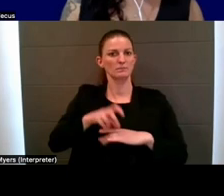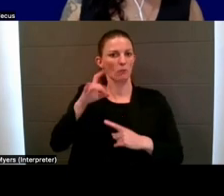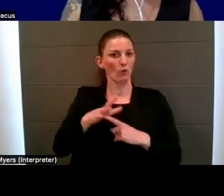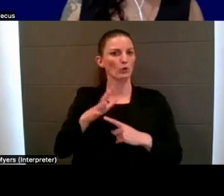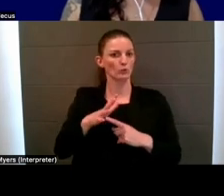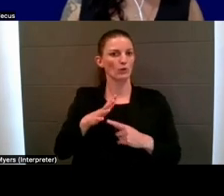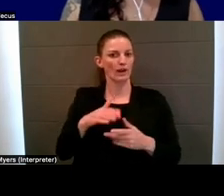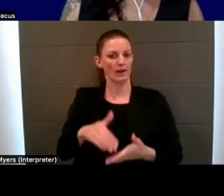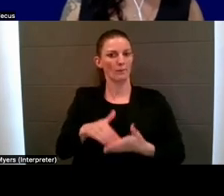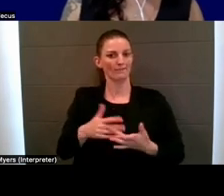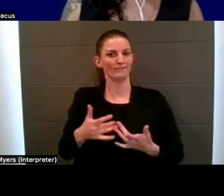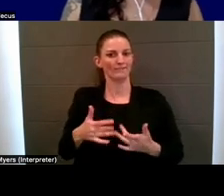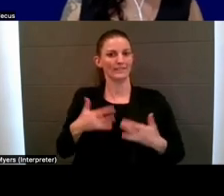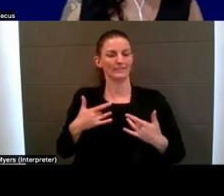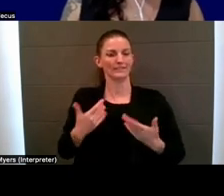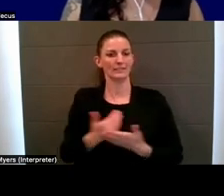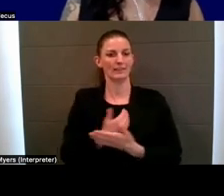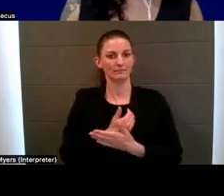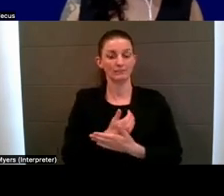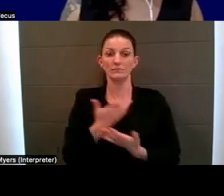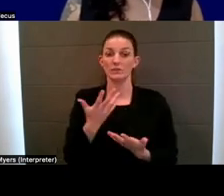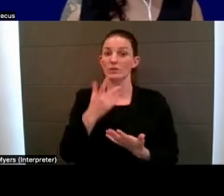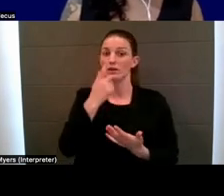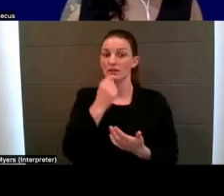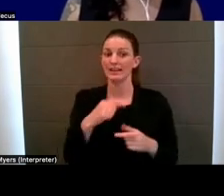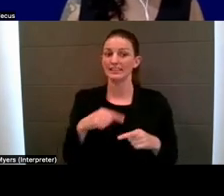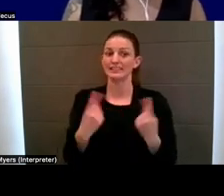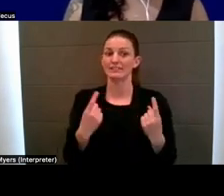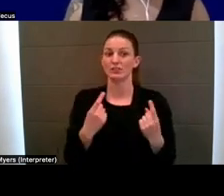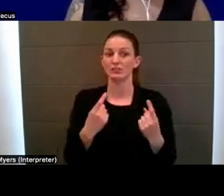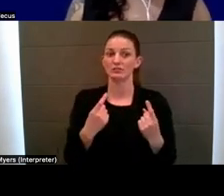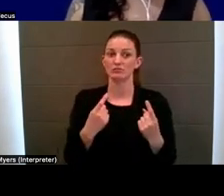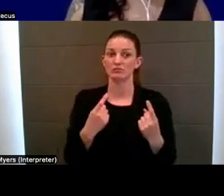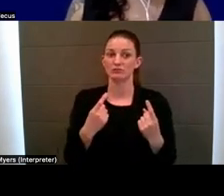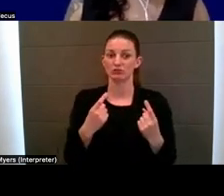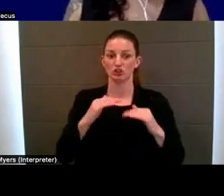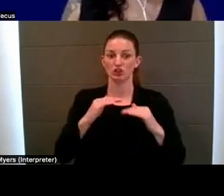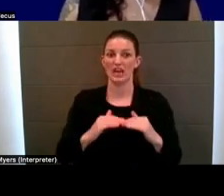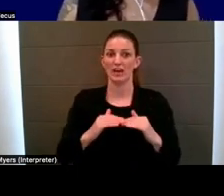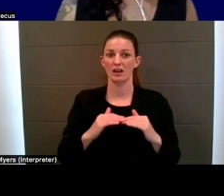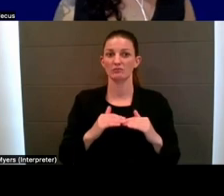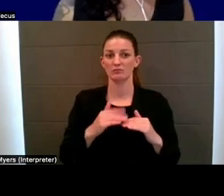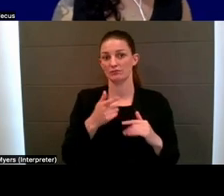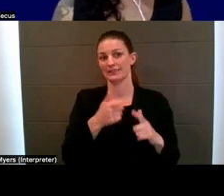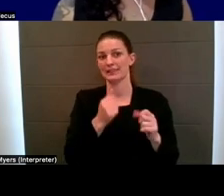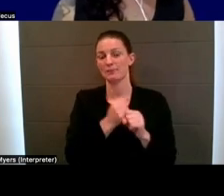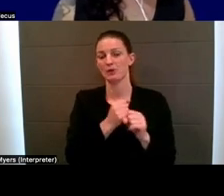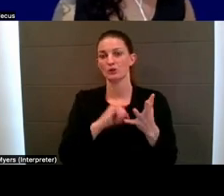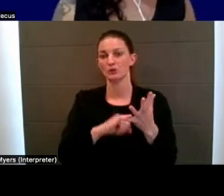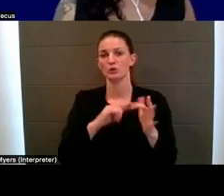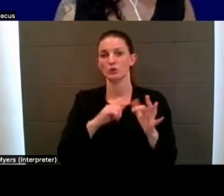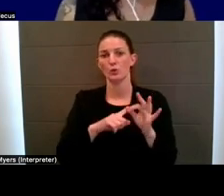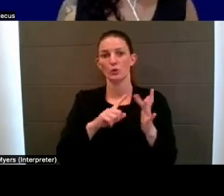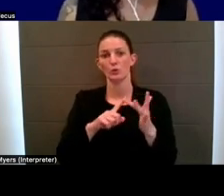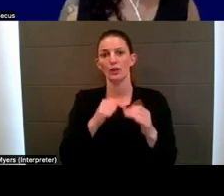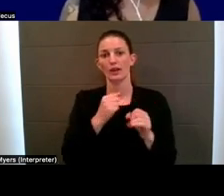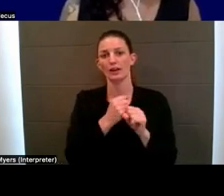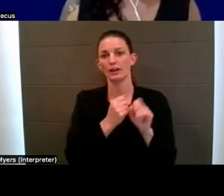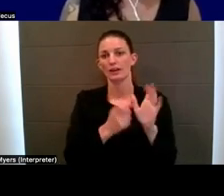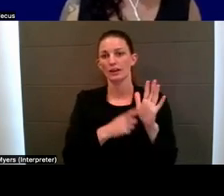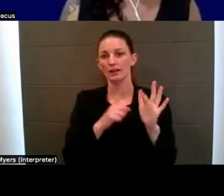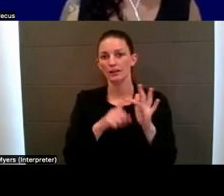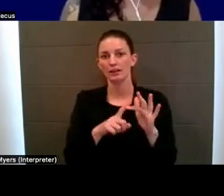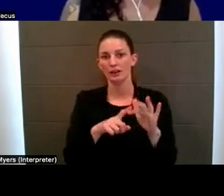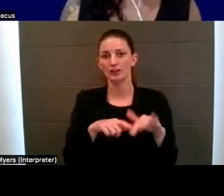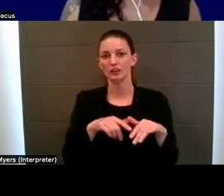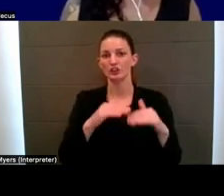and need a different type of supportive seat. This example is a squiggle chair. And we also talked about using other senses to get